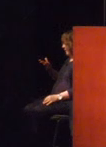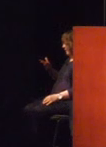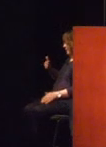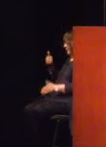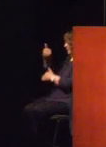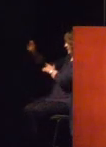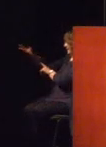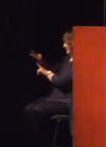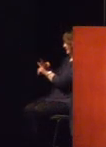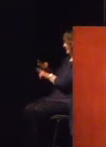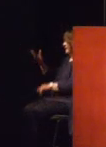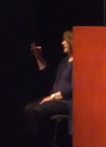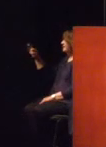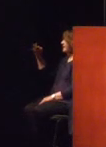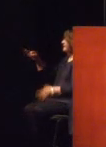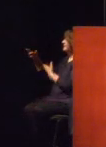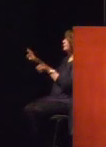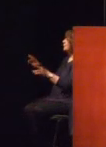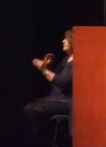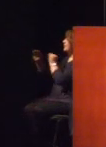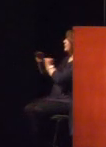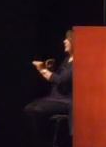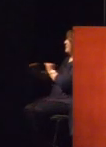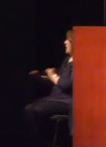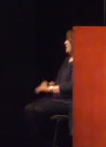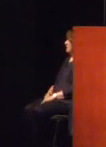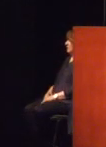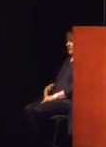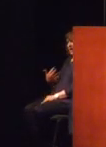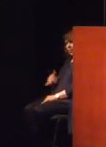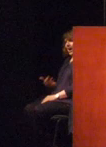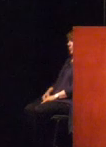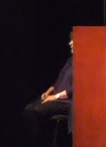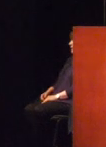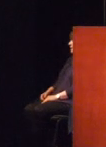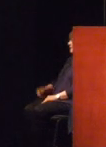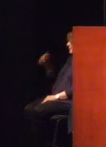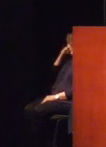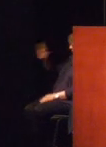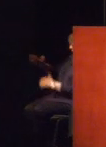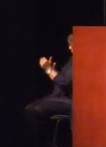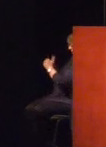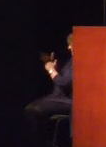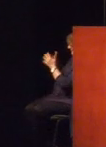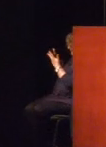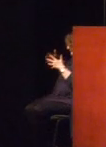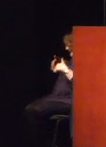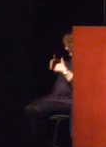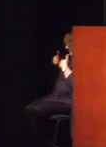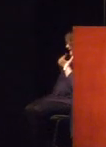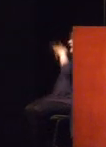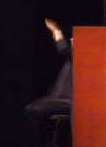the next 6 months, 19 roofs are being repaired. Wow. So if the building you're in hasn't already had a